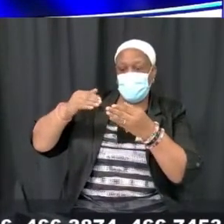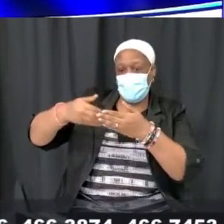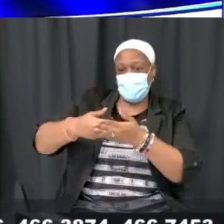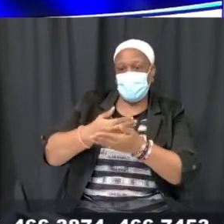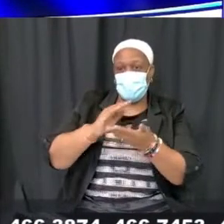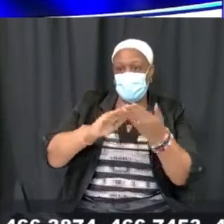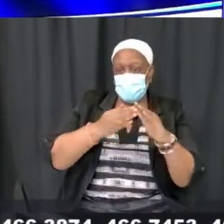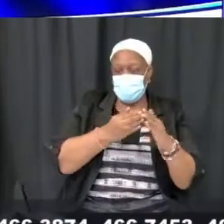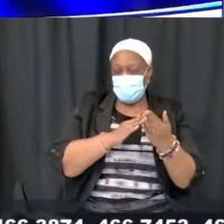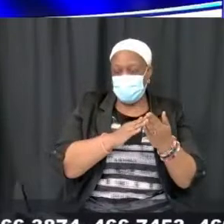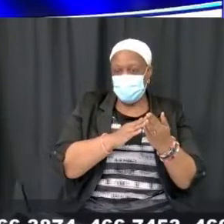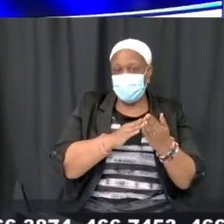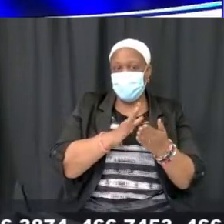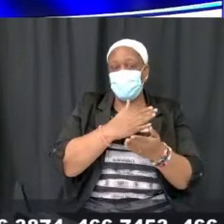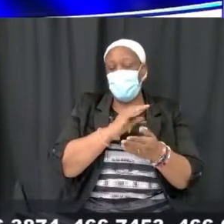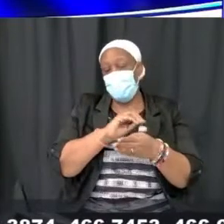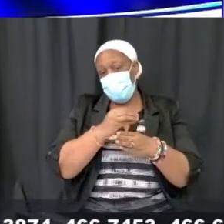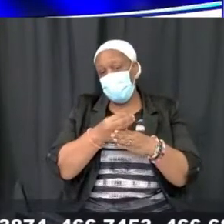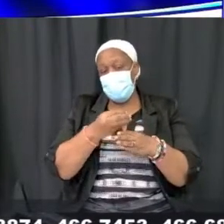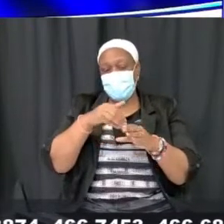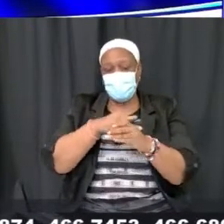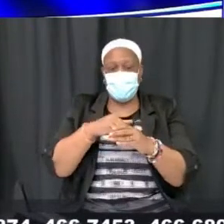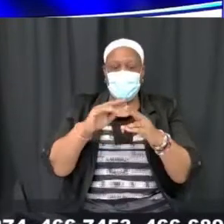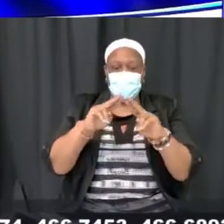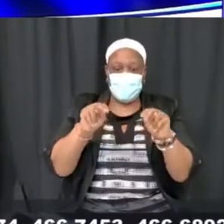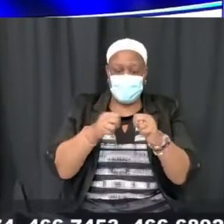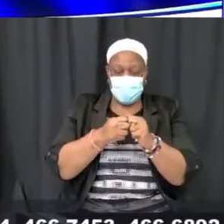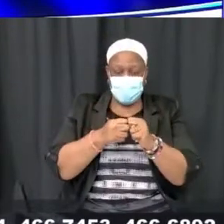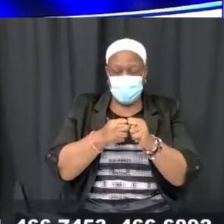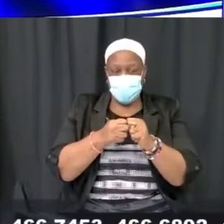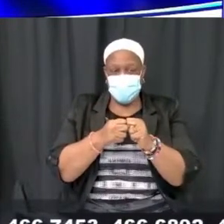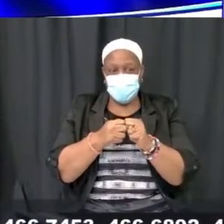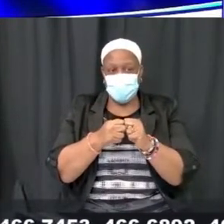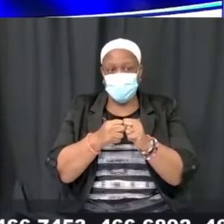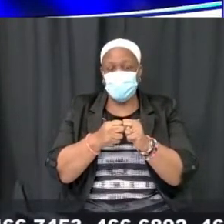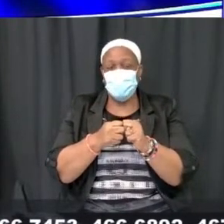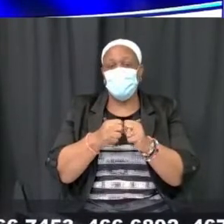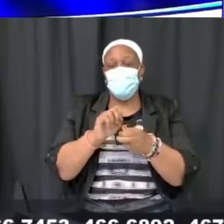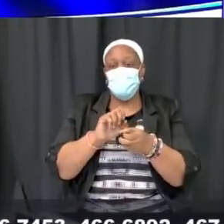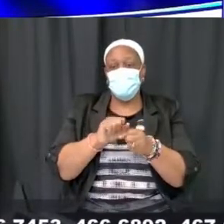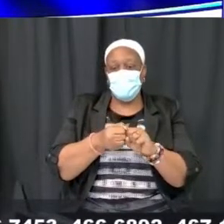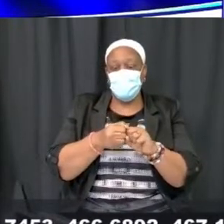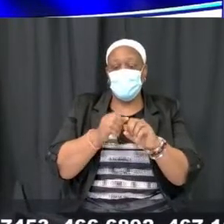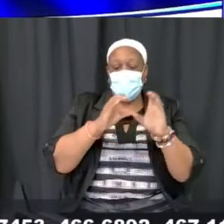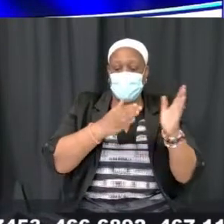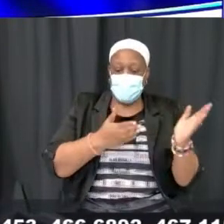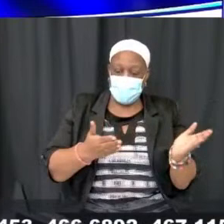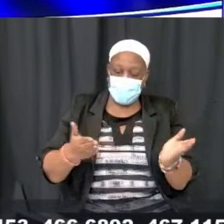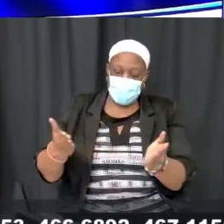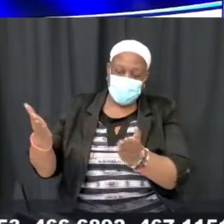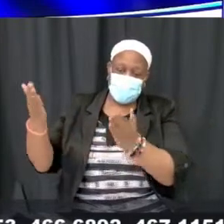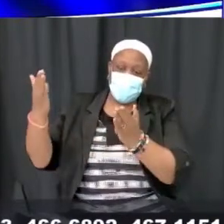Fisherman Marketing and Supply Cooperative on the days of full lockdown.